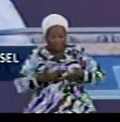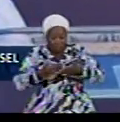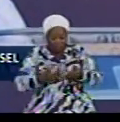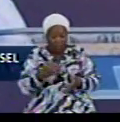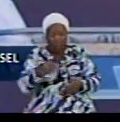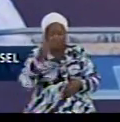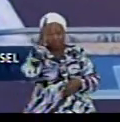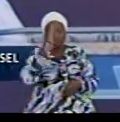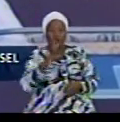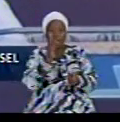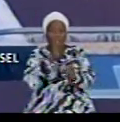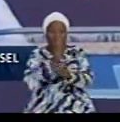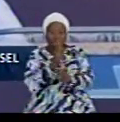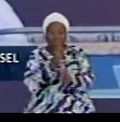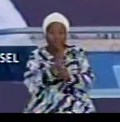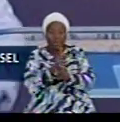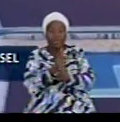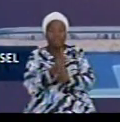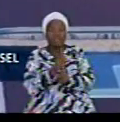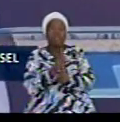God